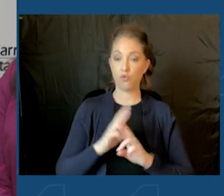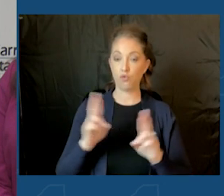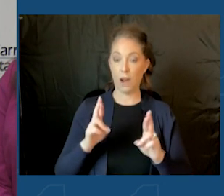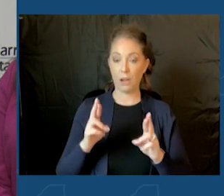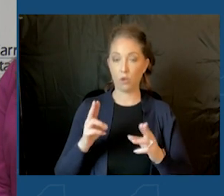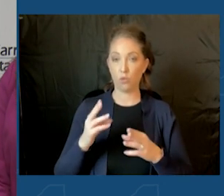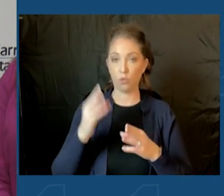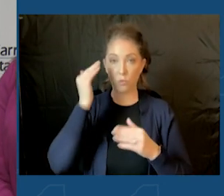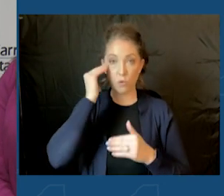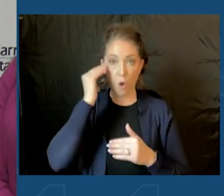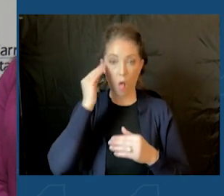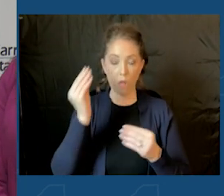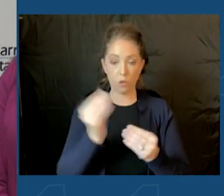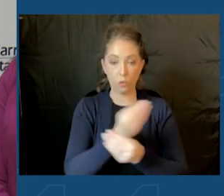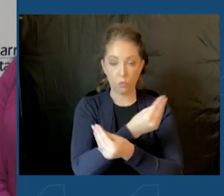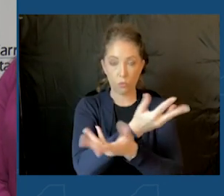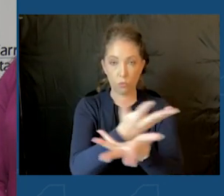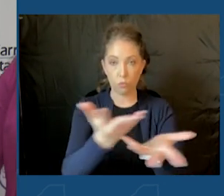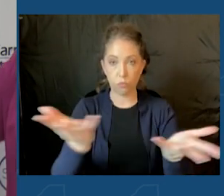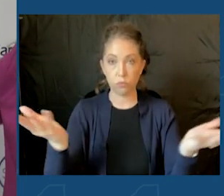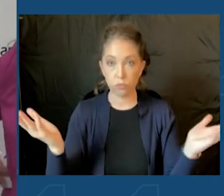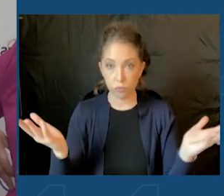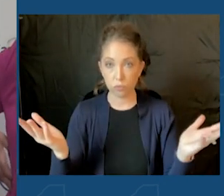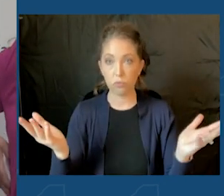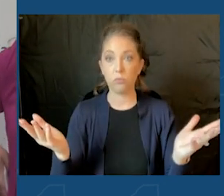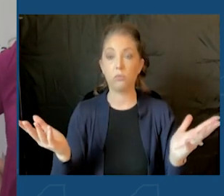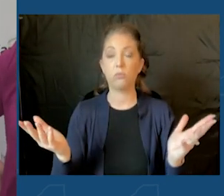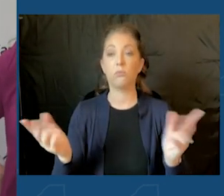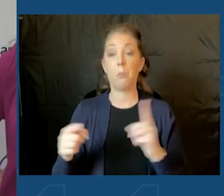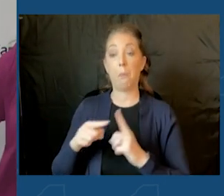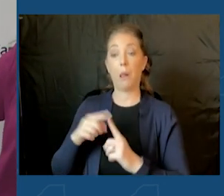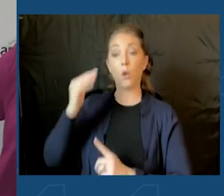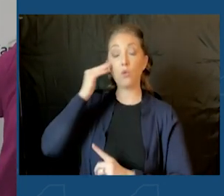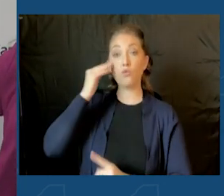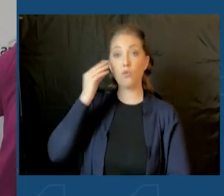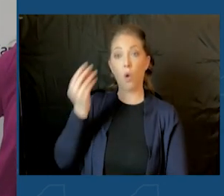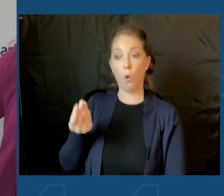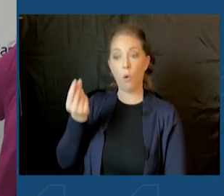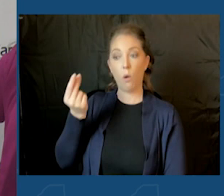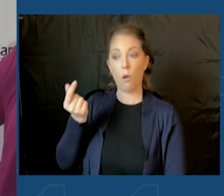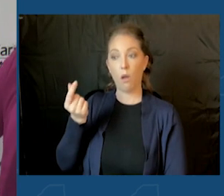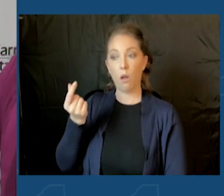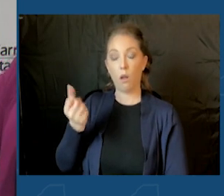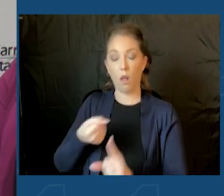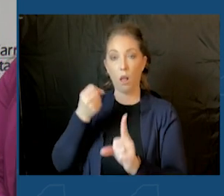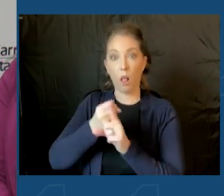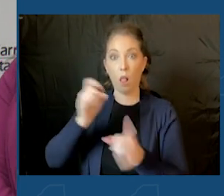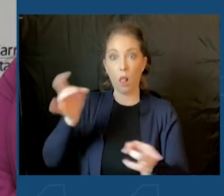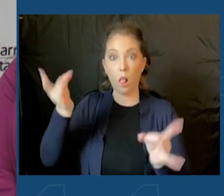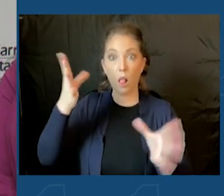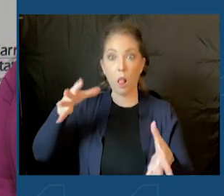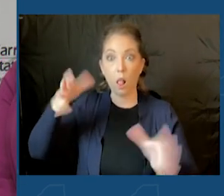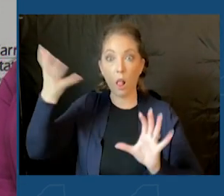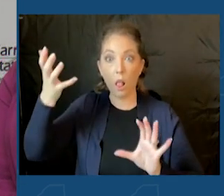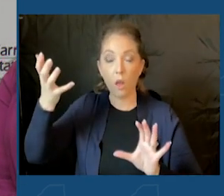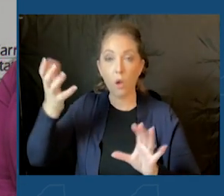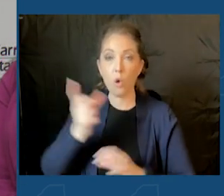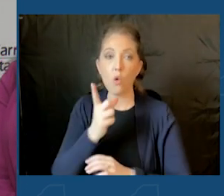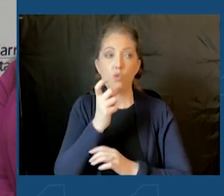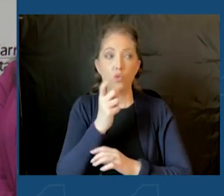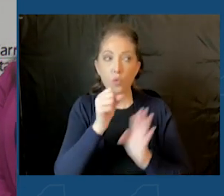and that information and know in an instant when that crisis is here, who at the state,